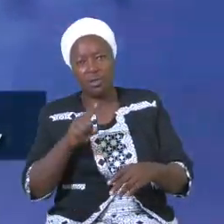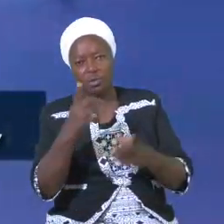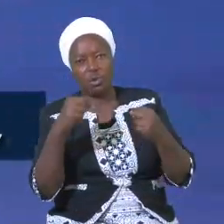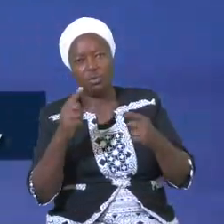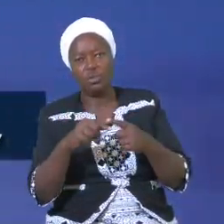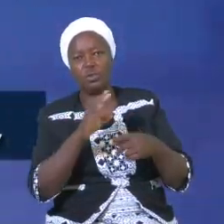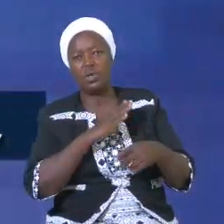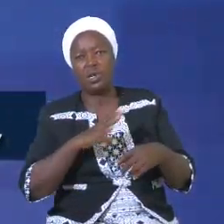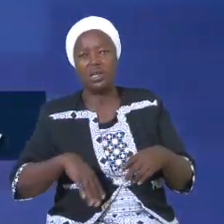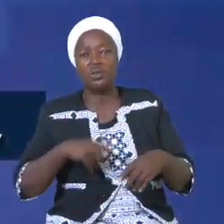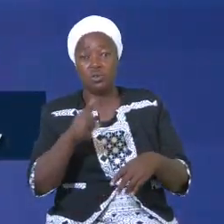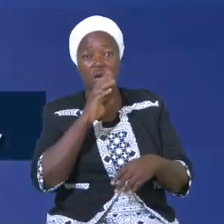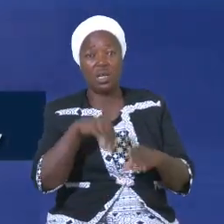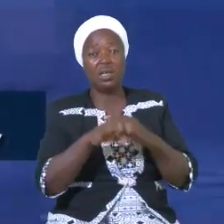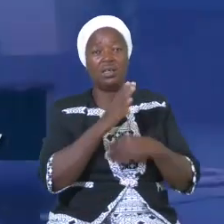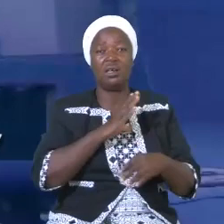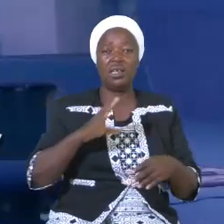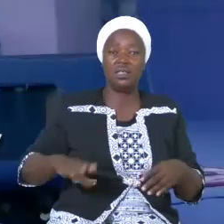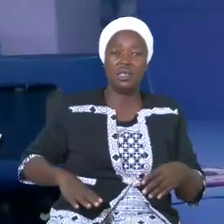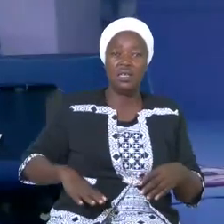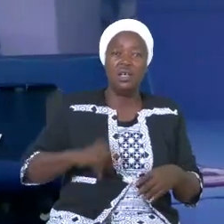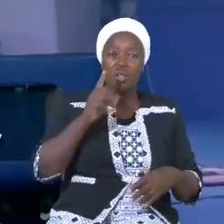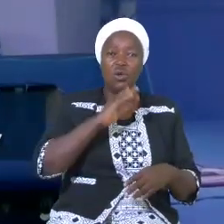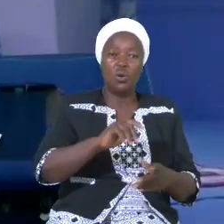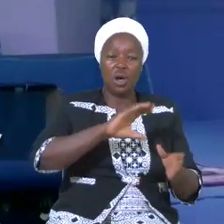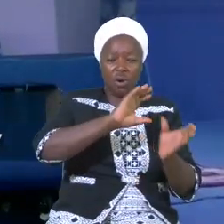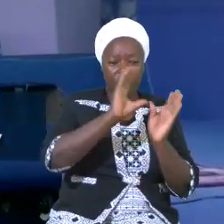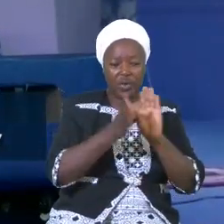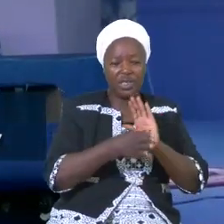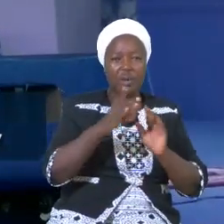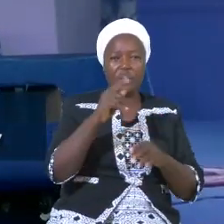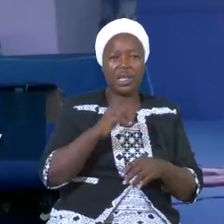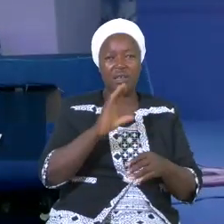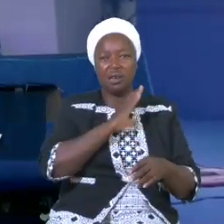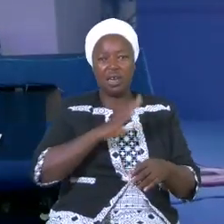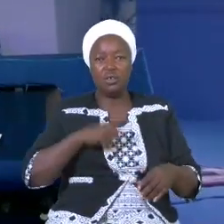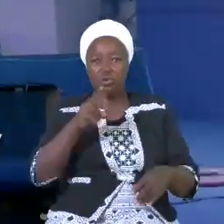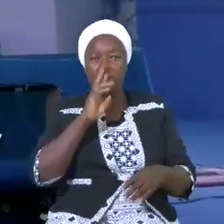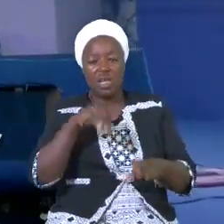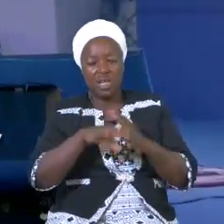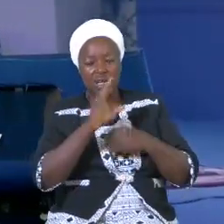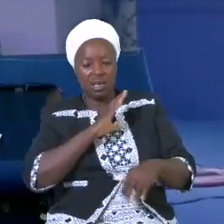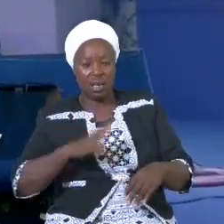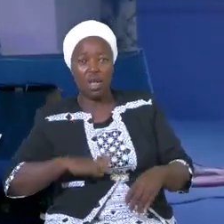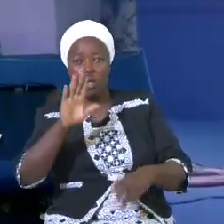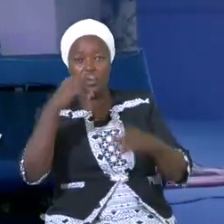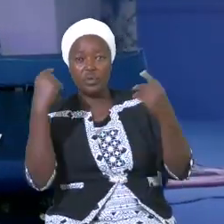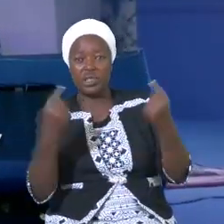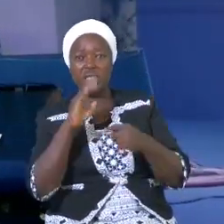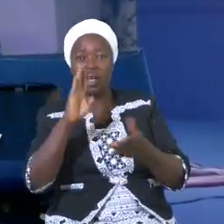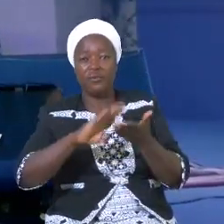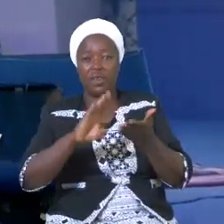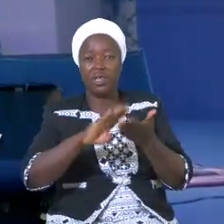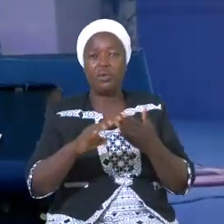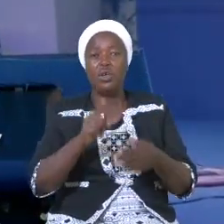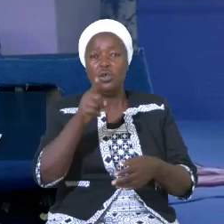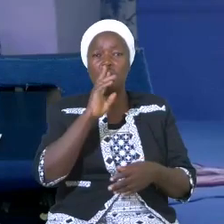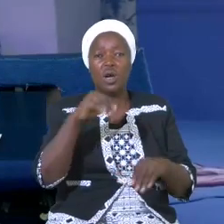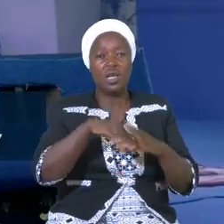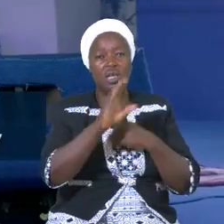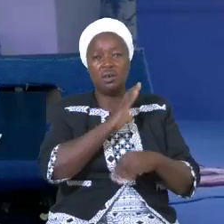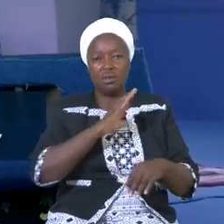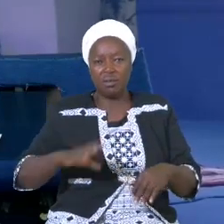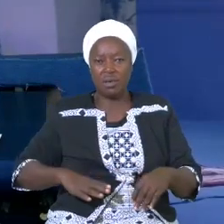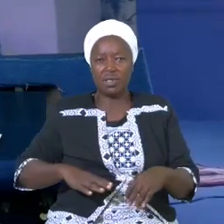you're in christ you're converted by christ you are in christ your sins are forgiven you're in christ his